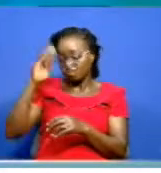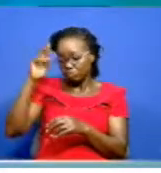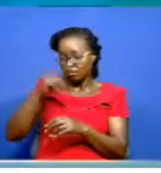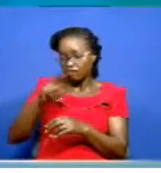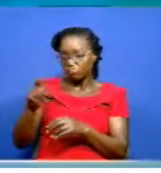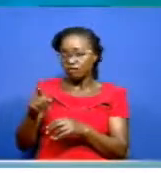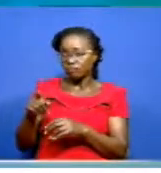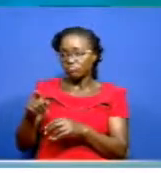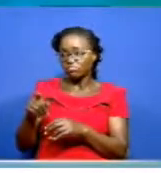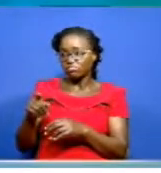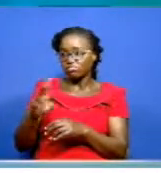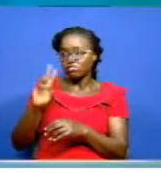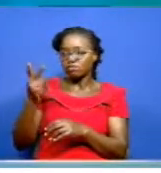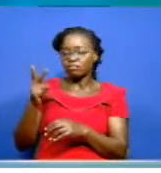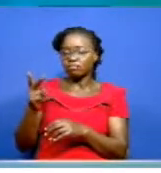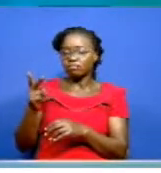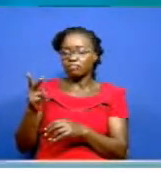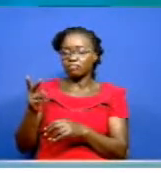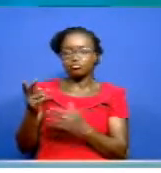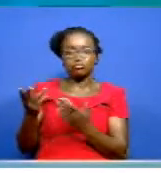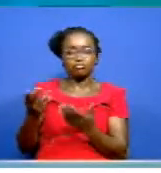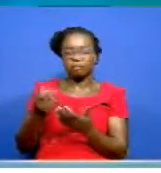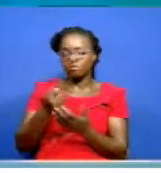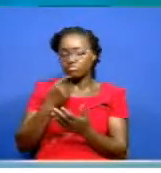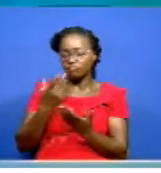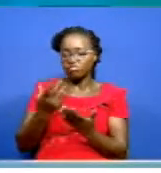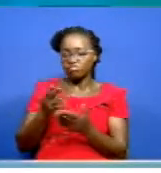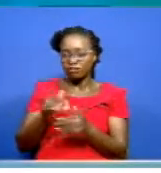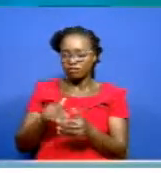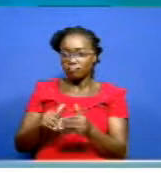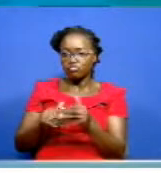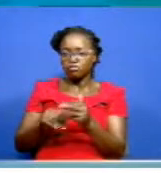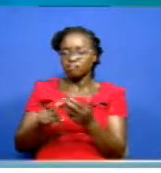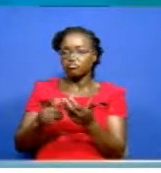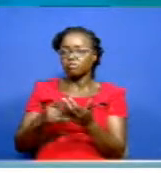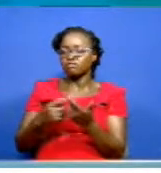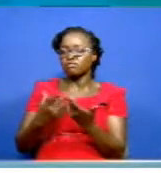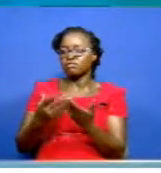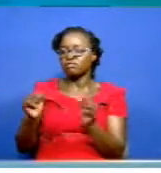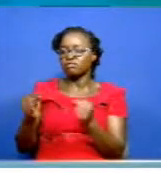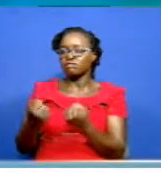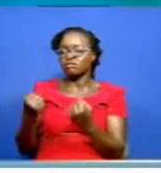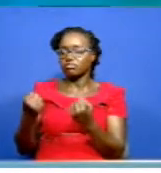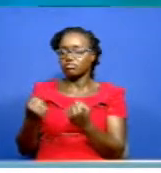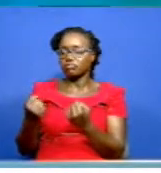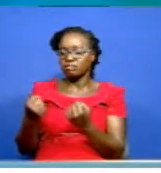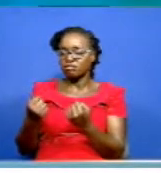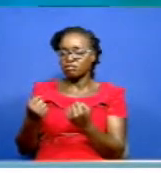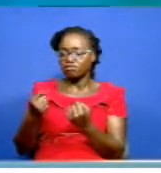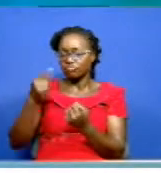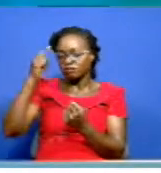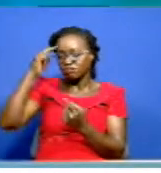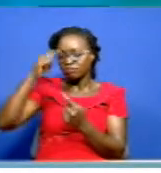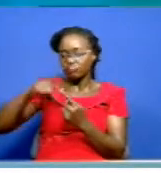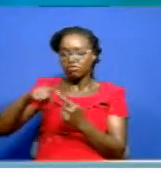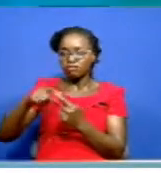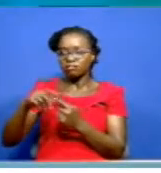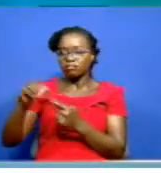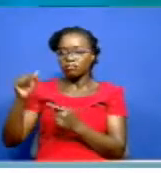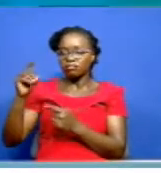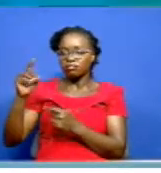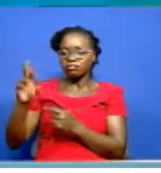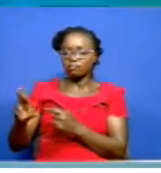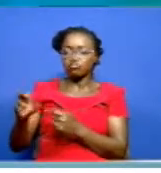you're due for your second dose. So we are tracking the batch number for the safety purposes as well. You know, for the ADRs, in case there's